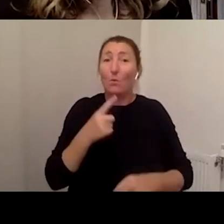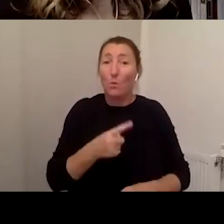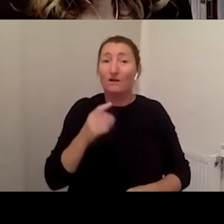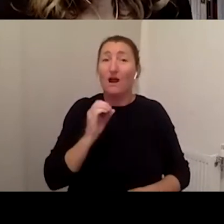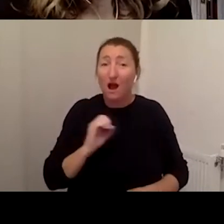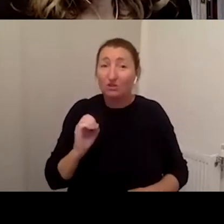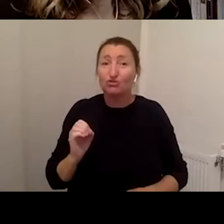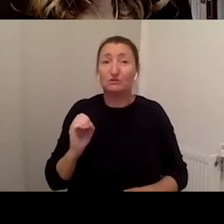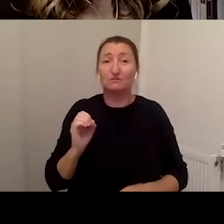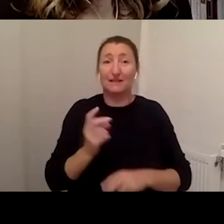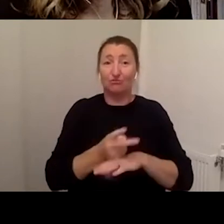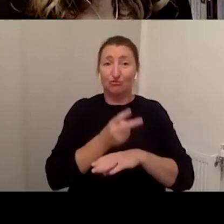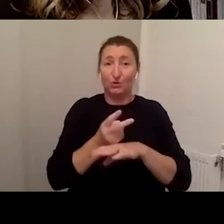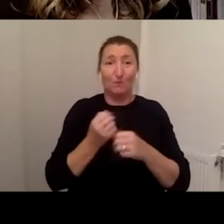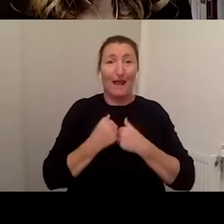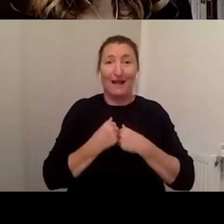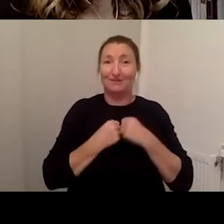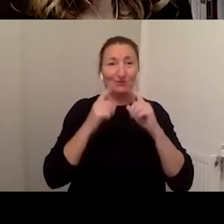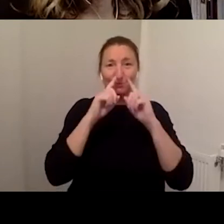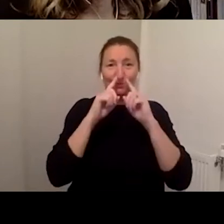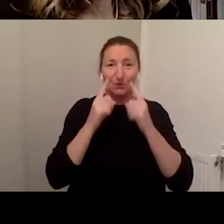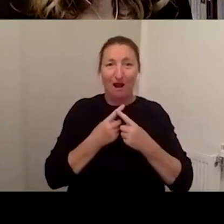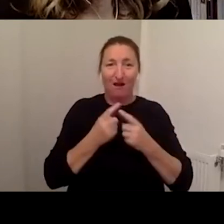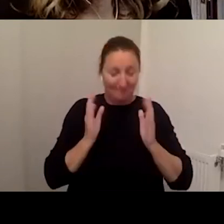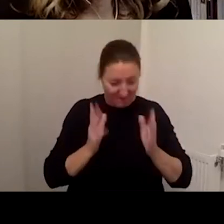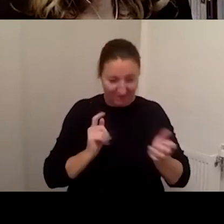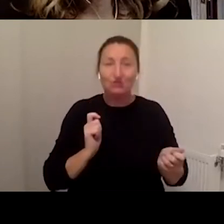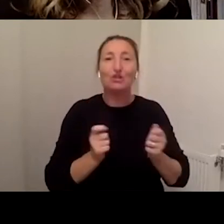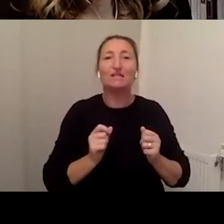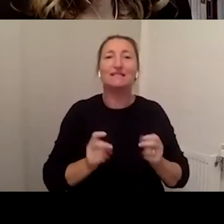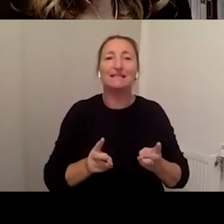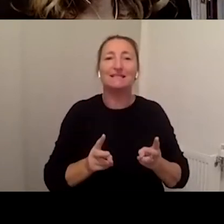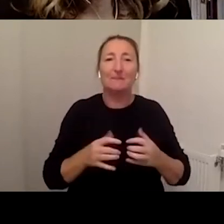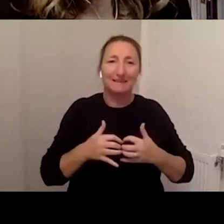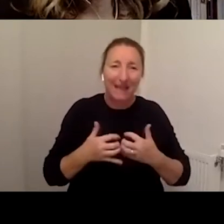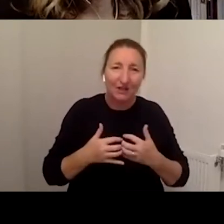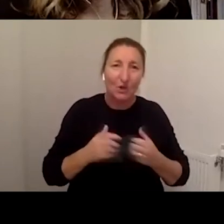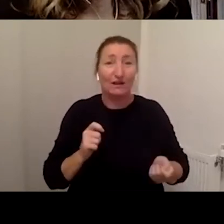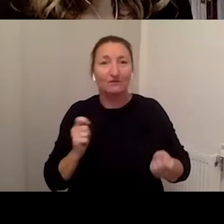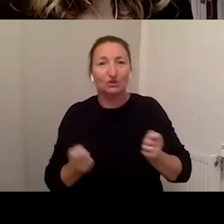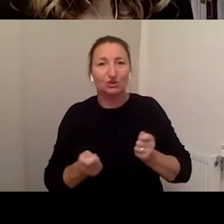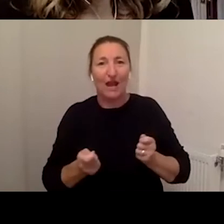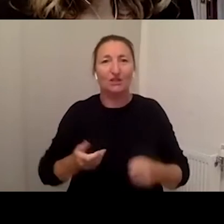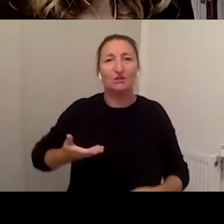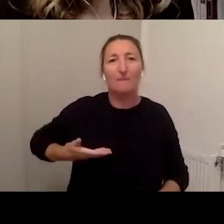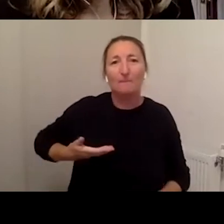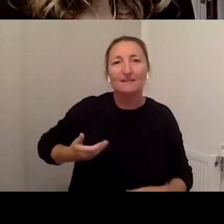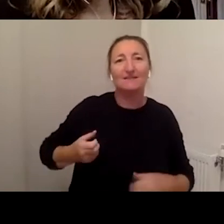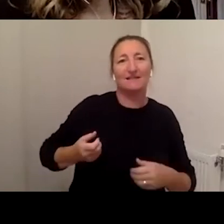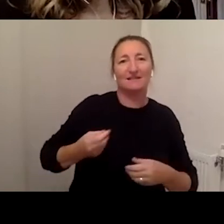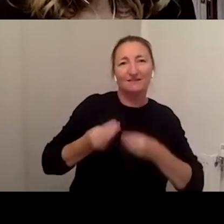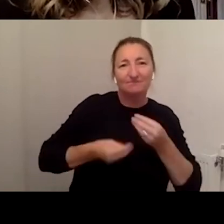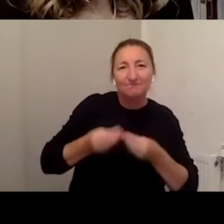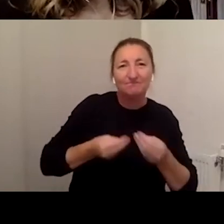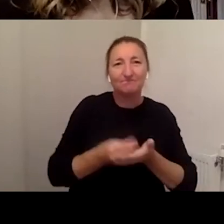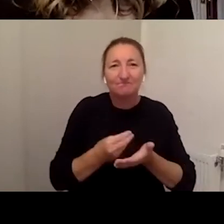then you really have to rethink things, and not only technologically, but also business models and things that Dirk